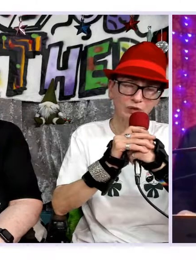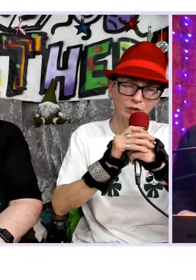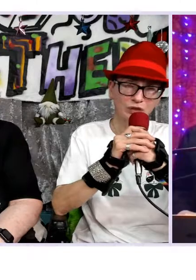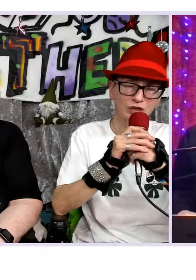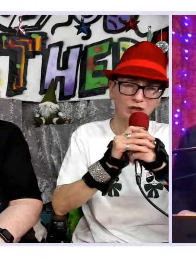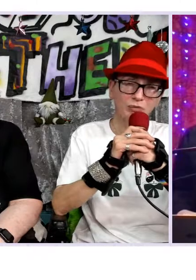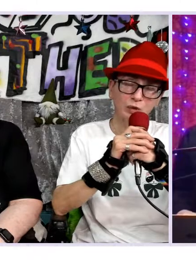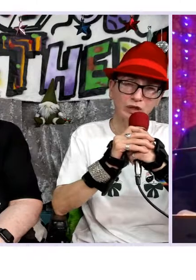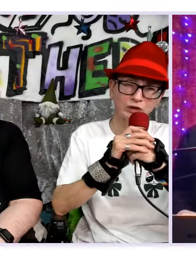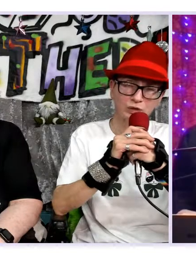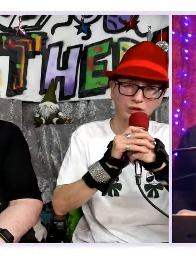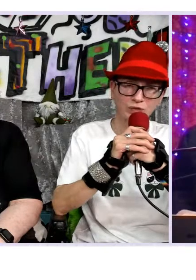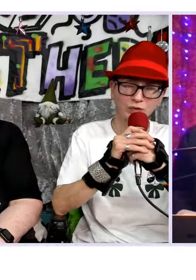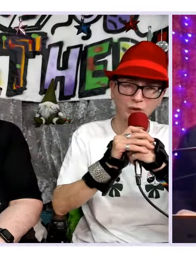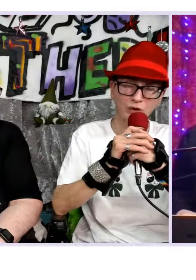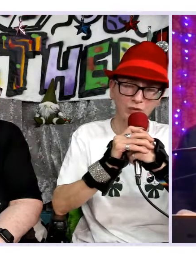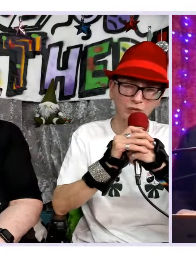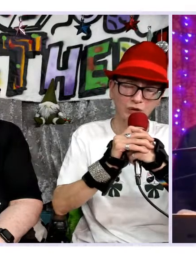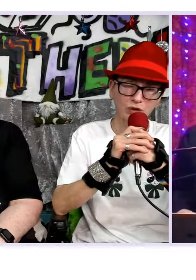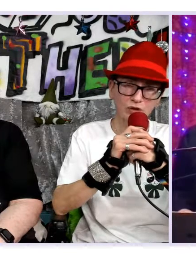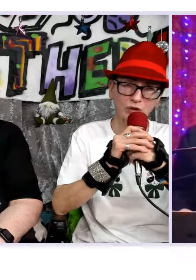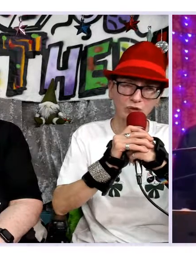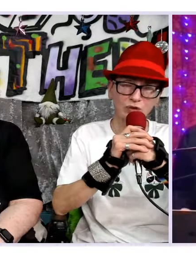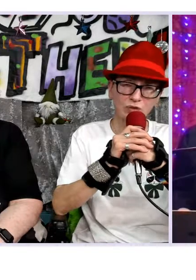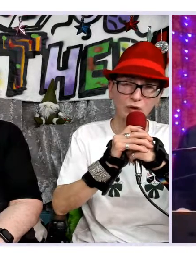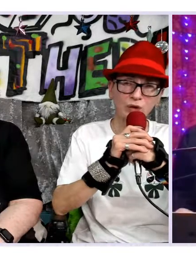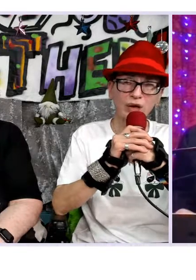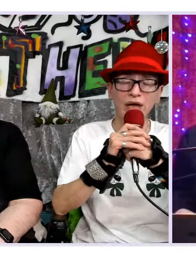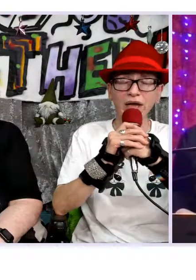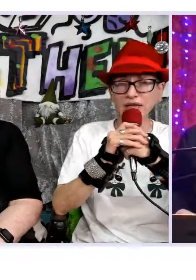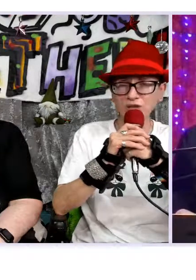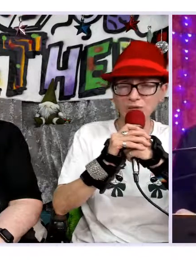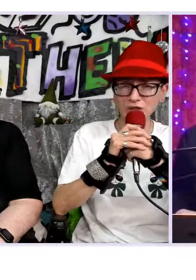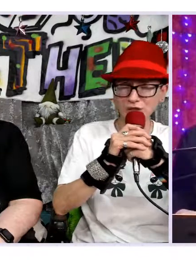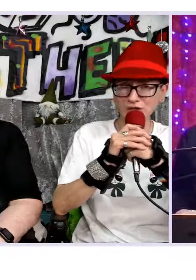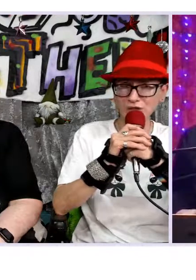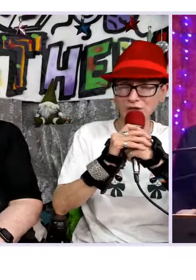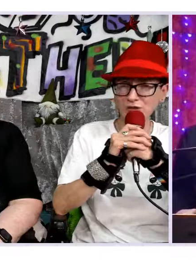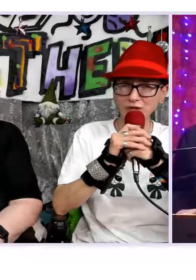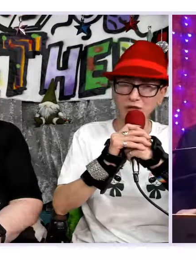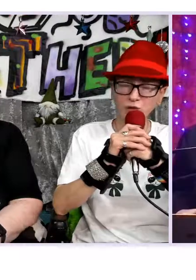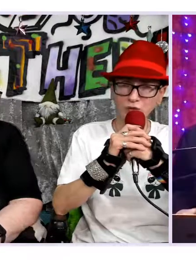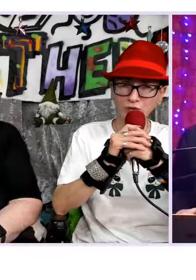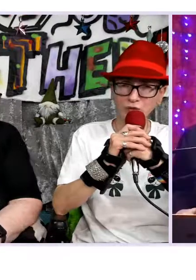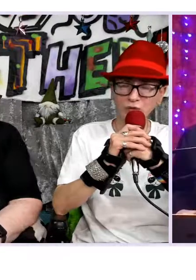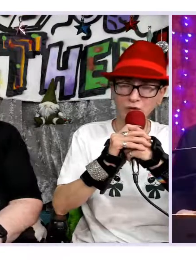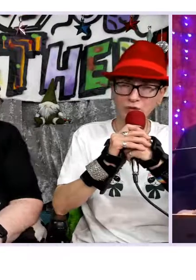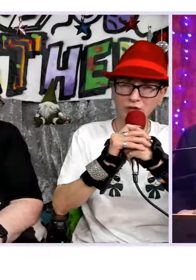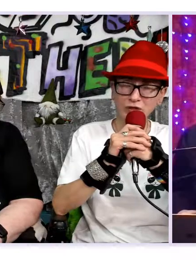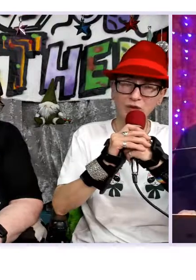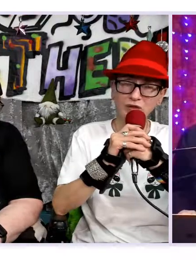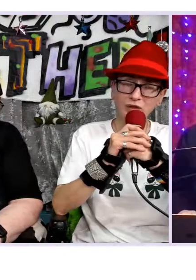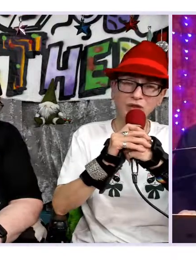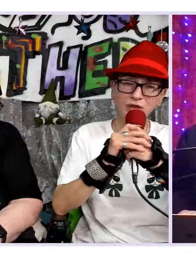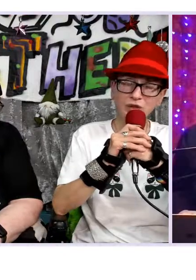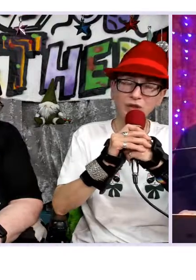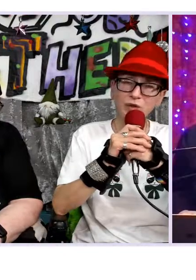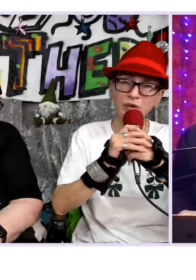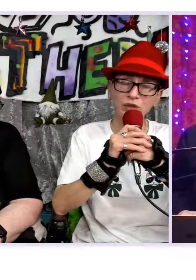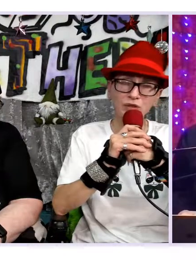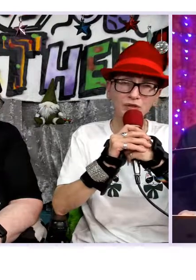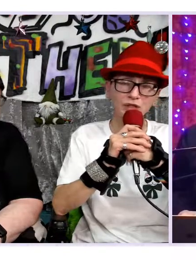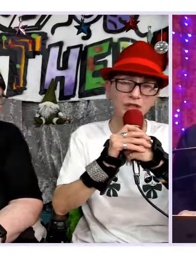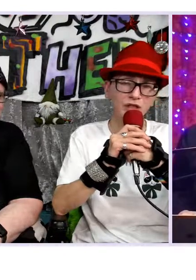Together anthology, but we do have some open mic slots as well. And I'm delighted to say one of them has already been